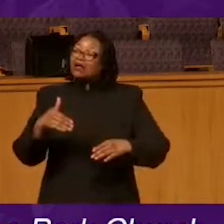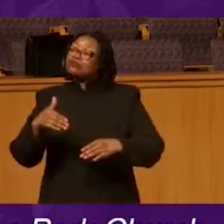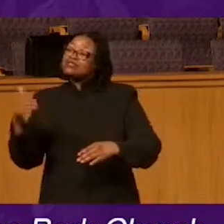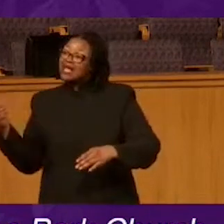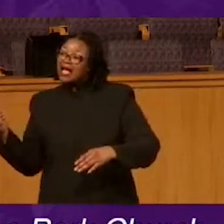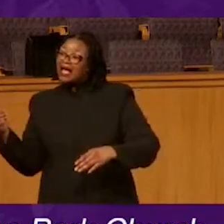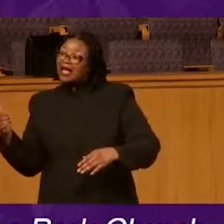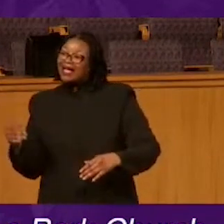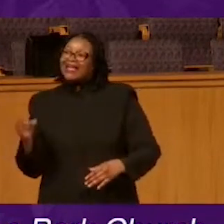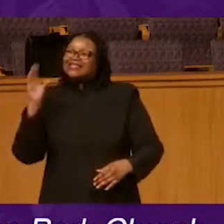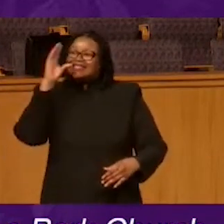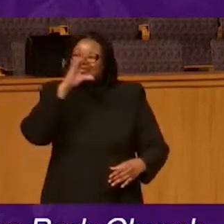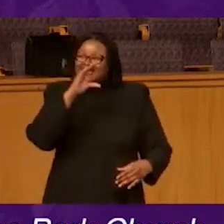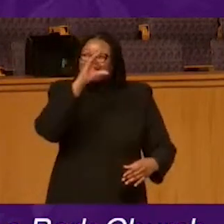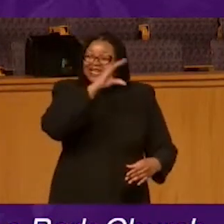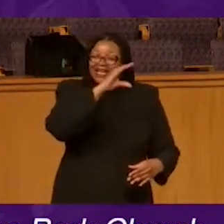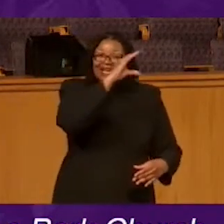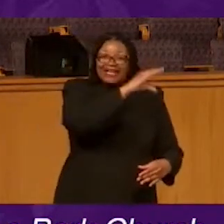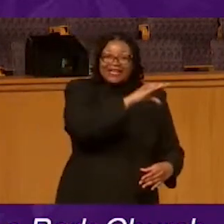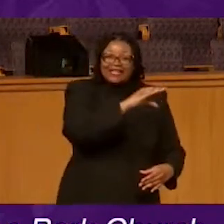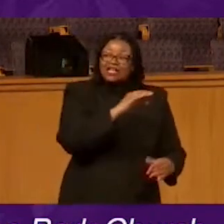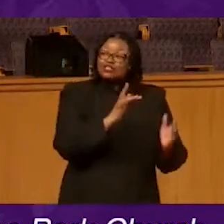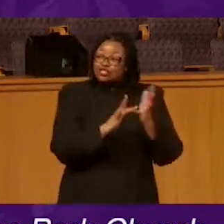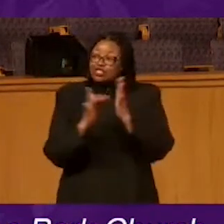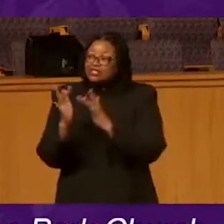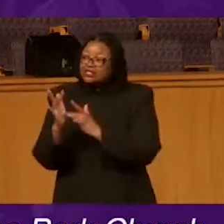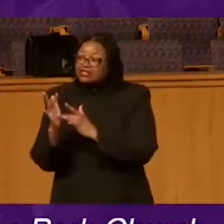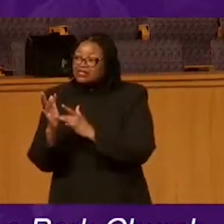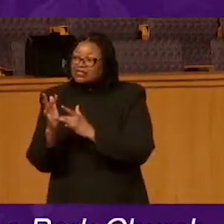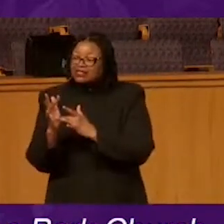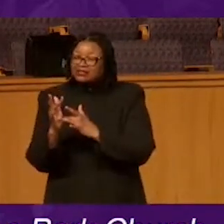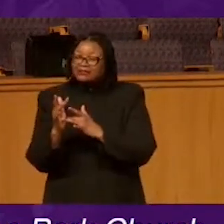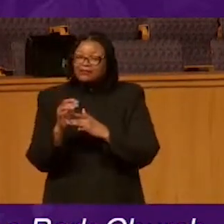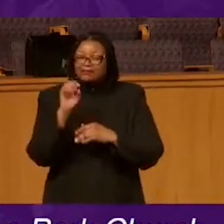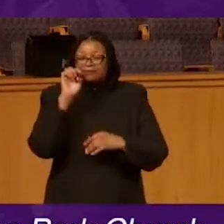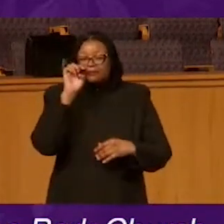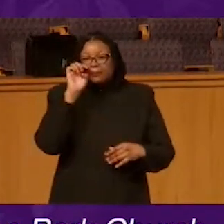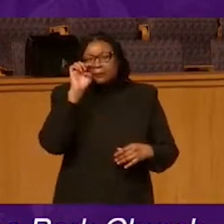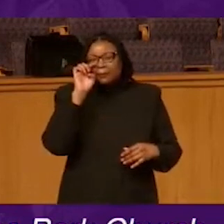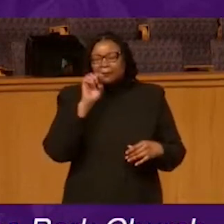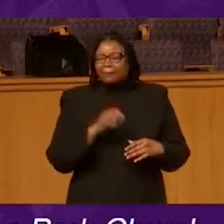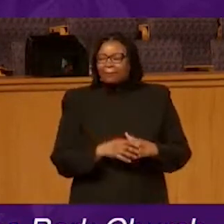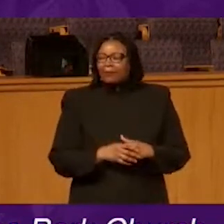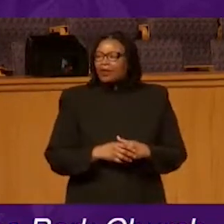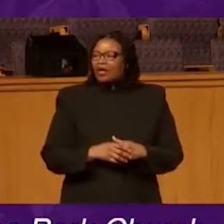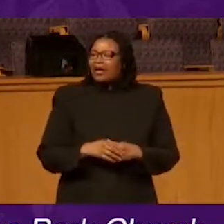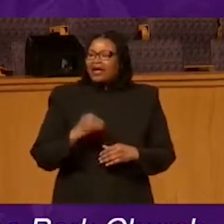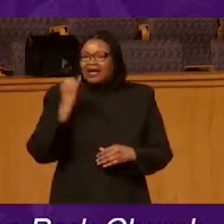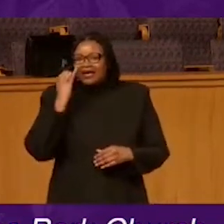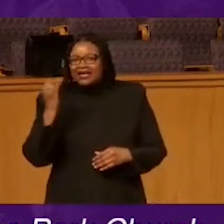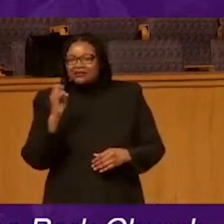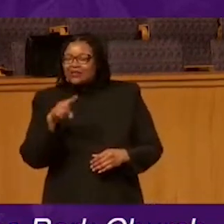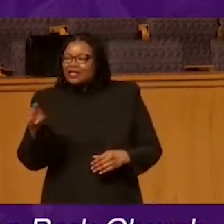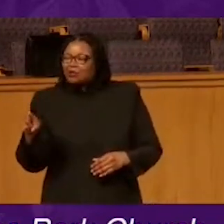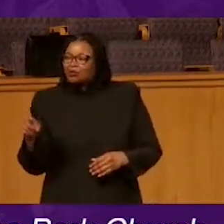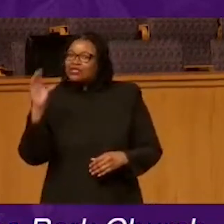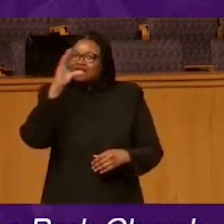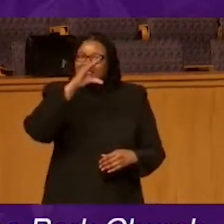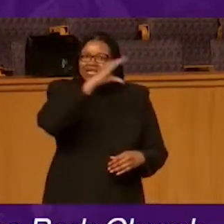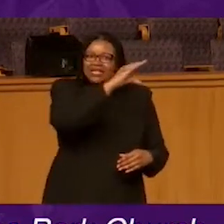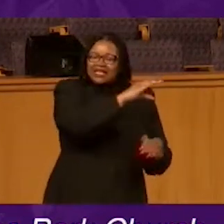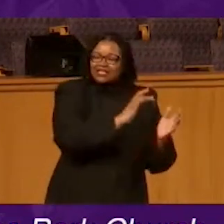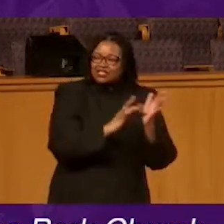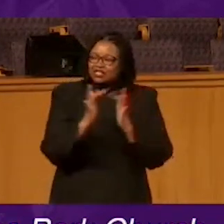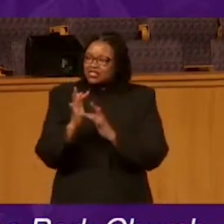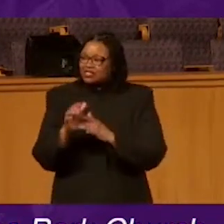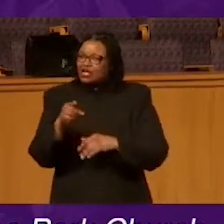outside seeking you. Now, there seems to be a paradox here. Because if they were seeking him, one